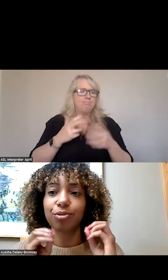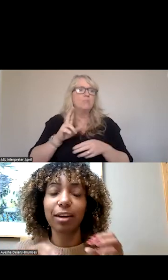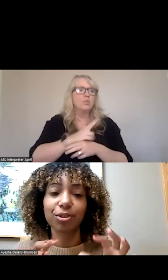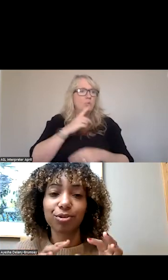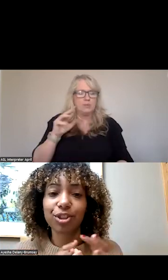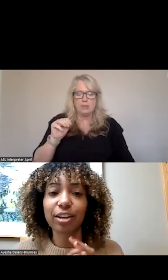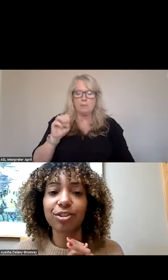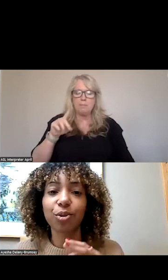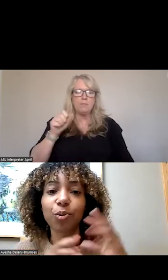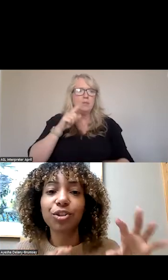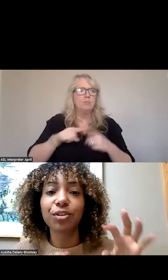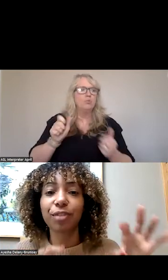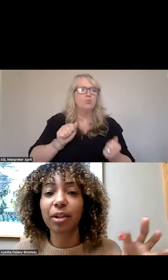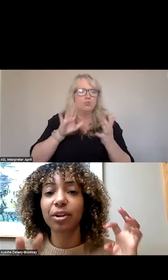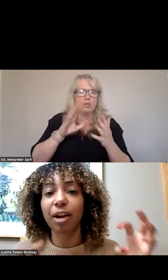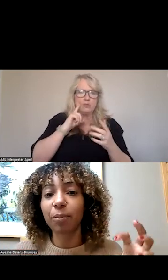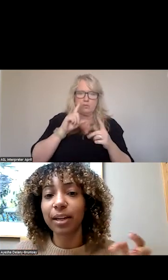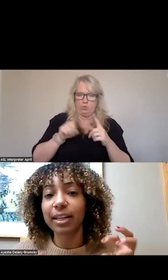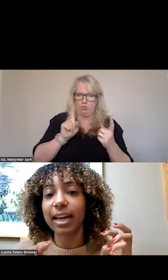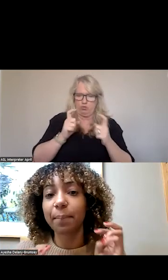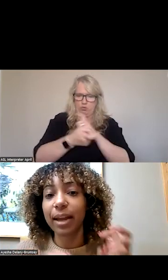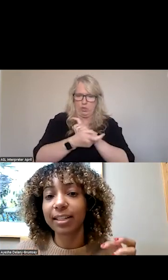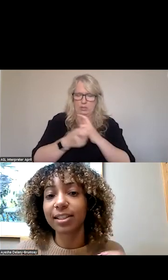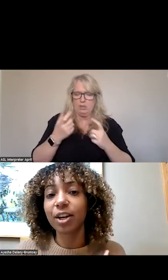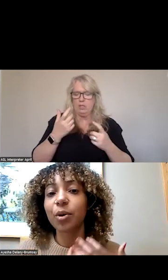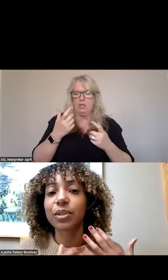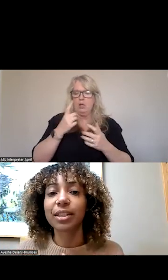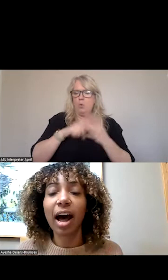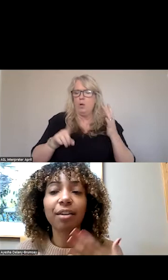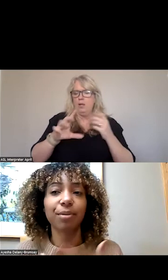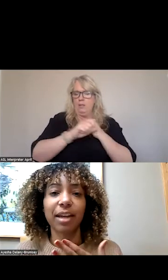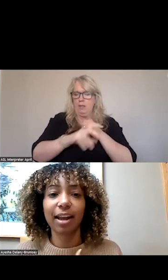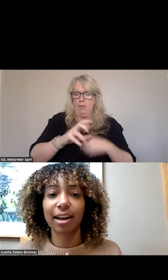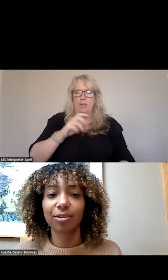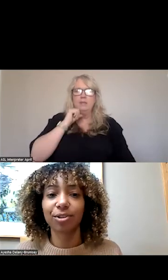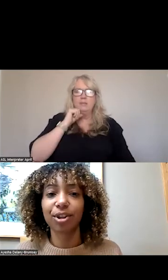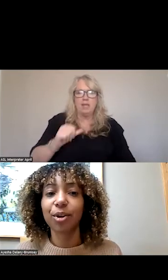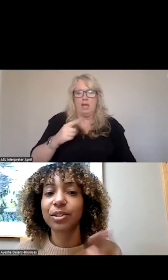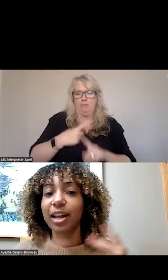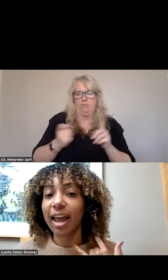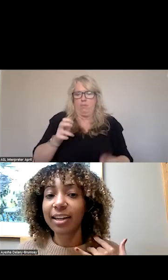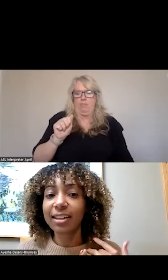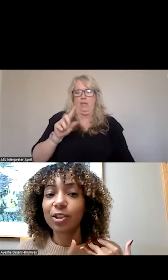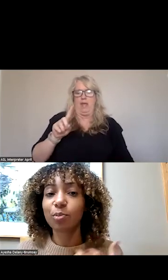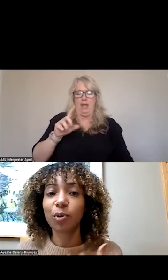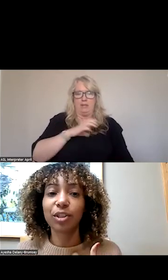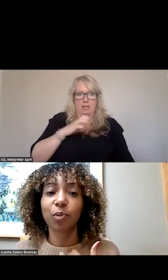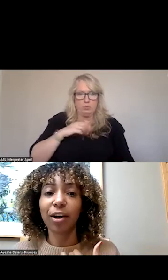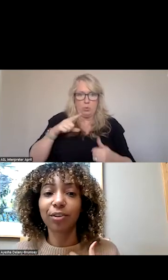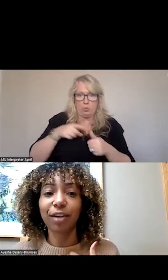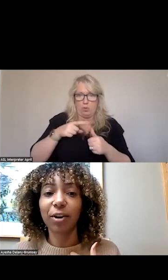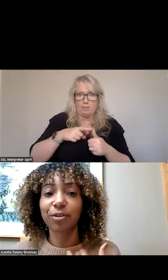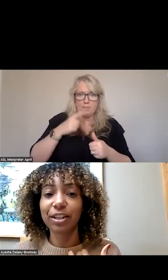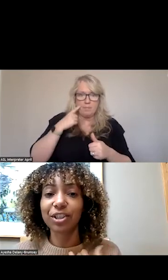media to drive social change. So which of the following groundbreaking campaigns was not from the Ad Council? Was it A,